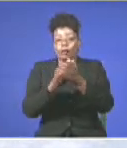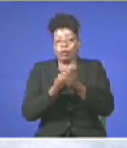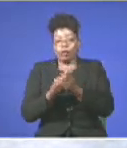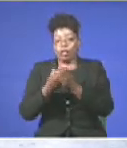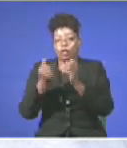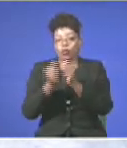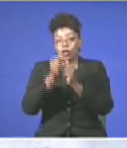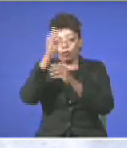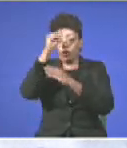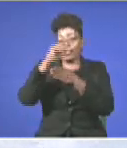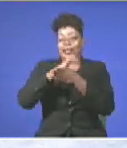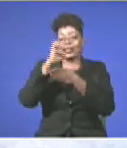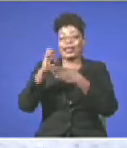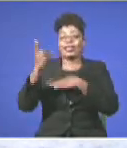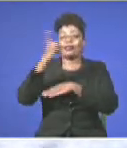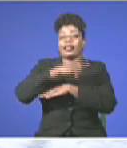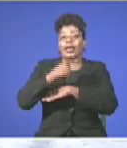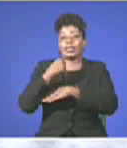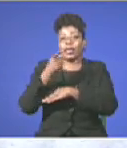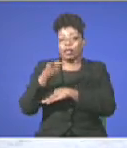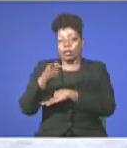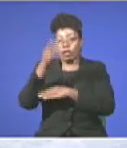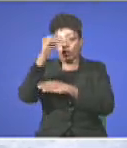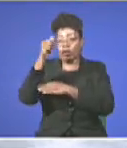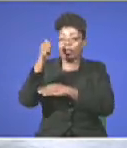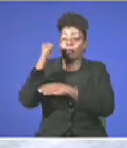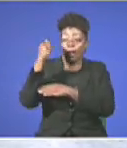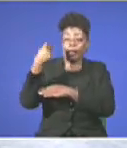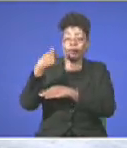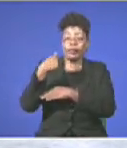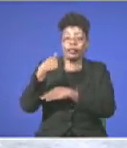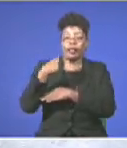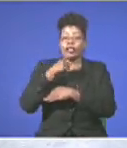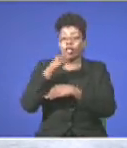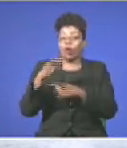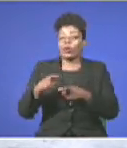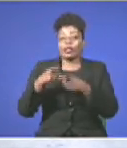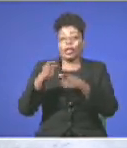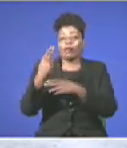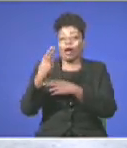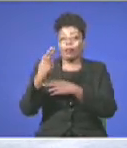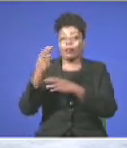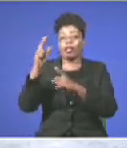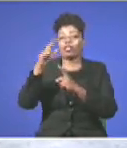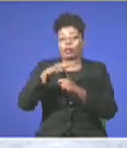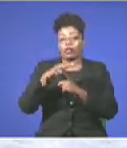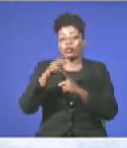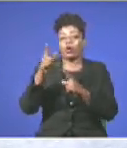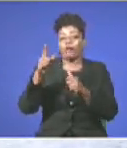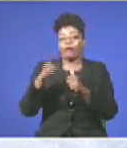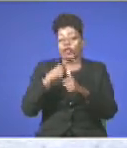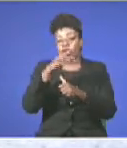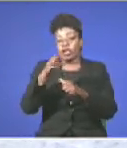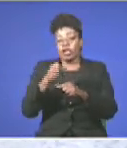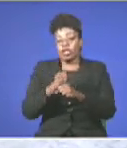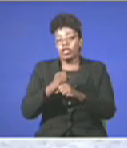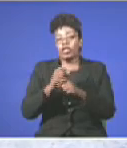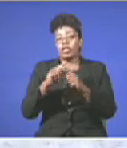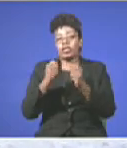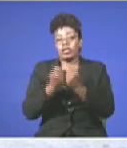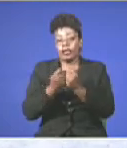But at the end of the day, I can tell you those guys behind me, they don't want to give up the championship, especially to a first-year team, knowing